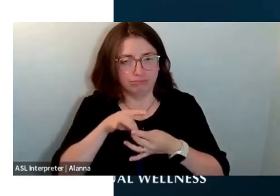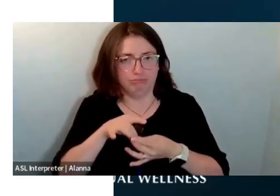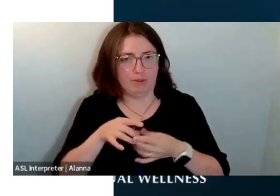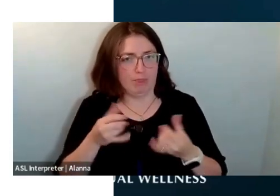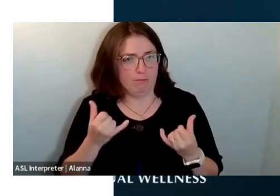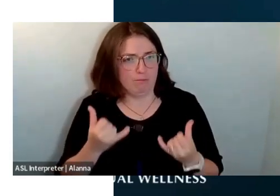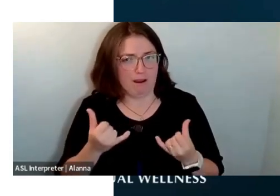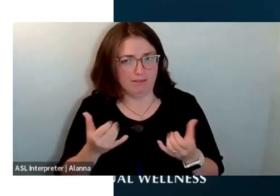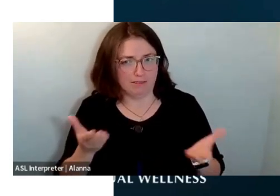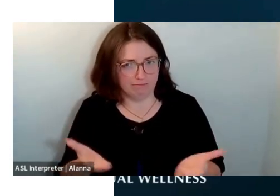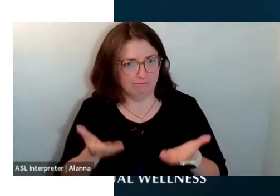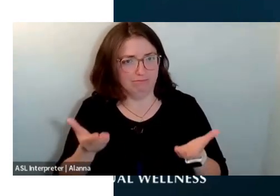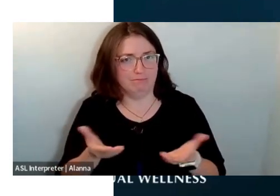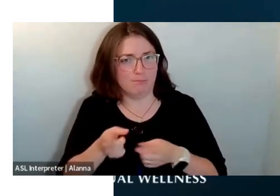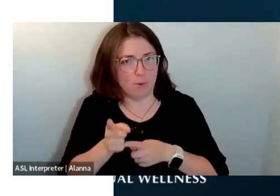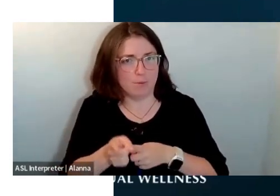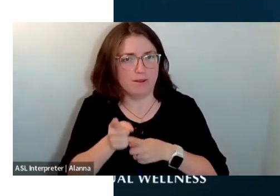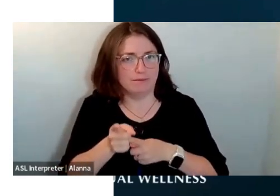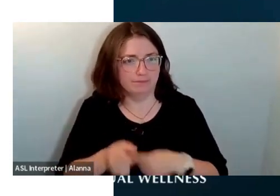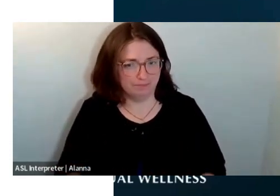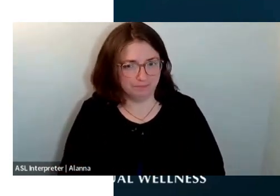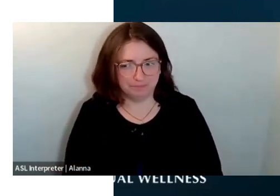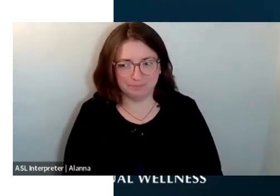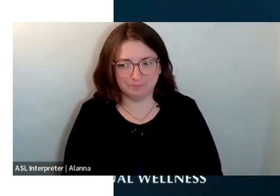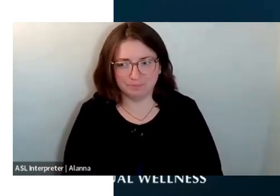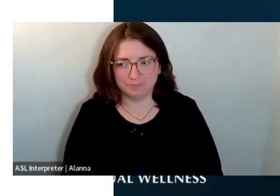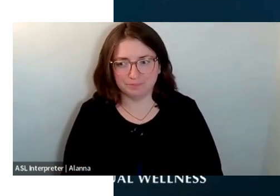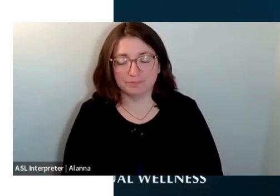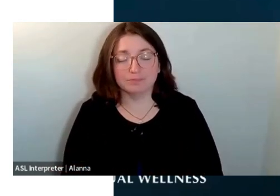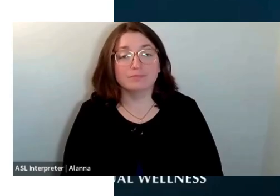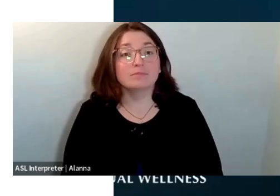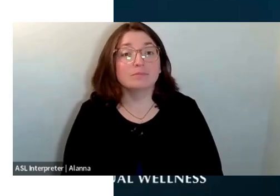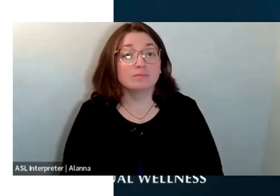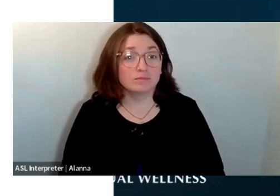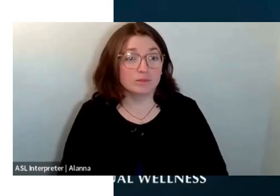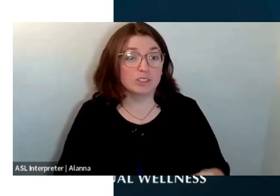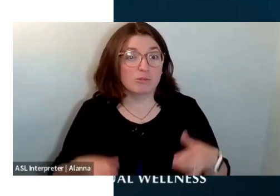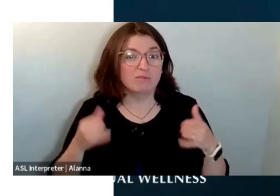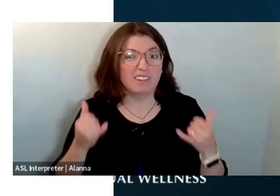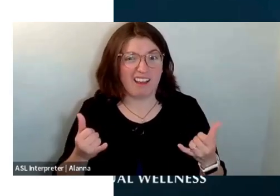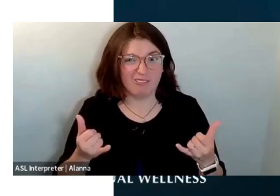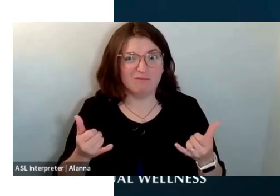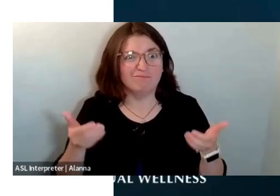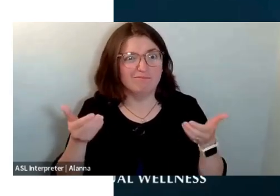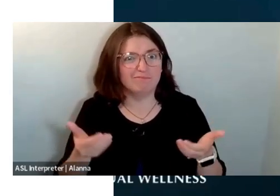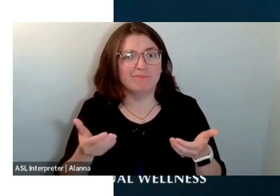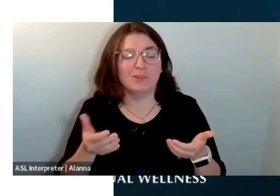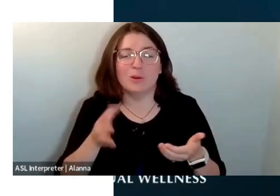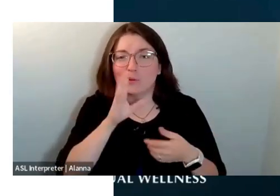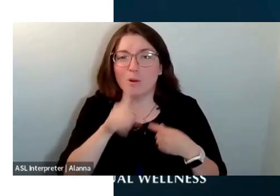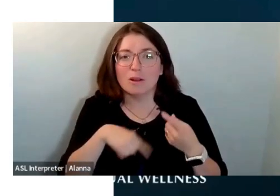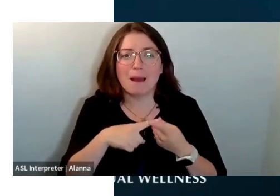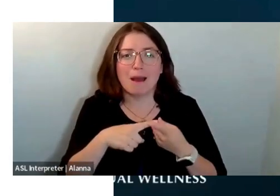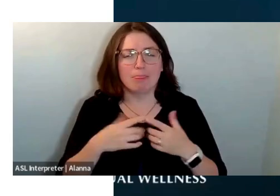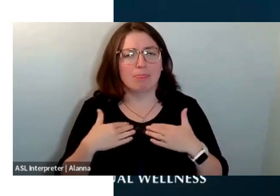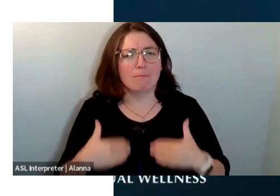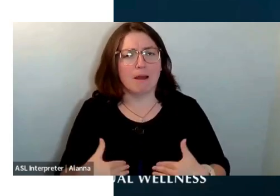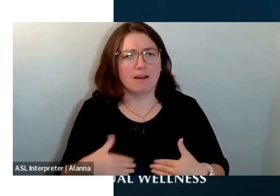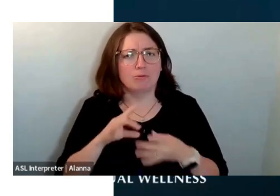I'd like to talk a little bit more about what can happen with the body in a cancer